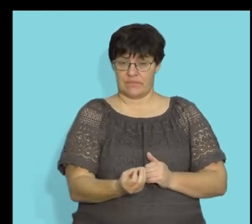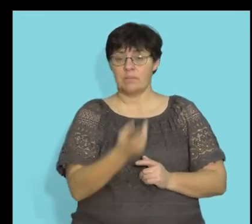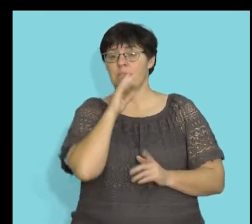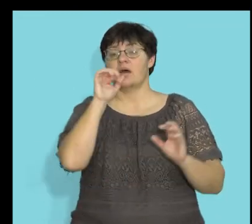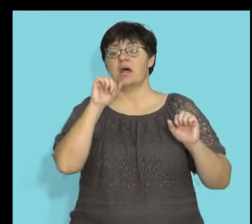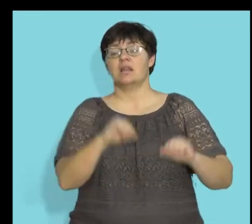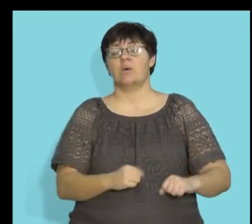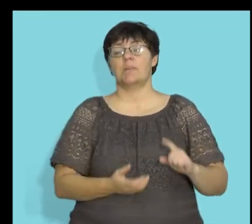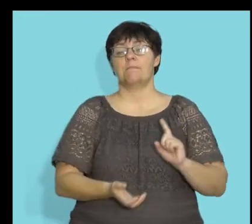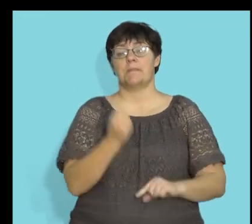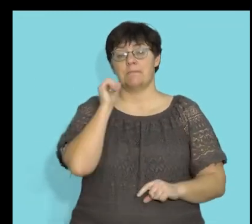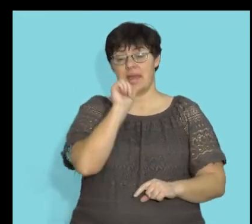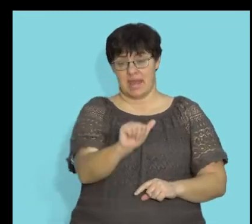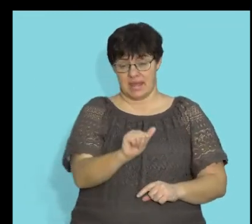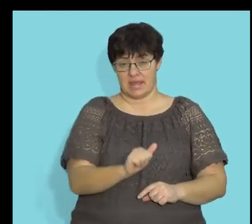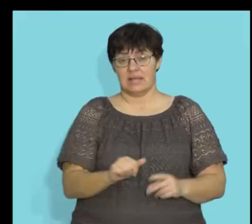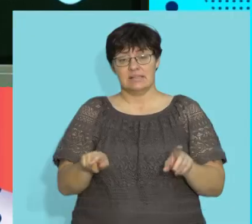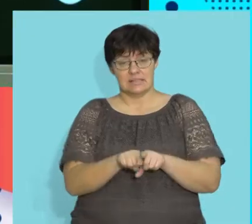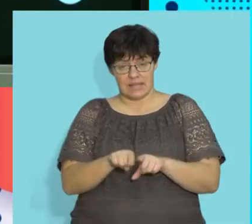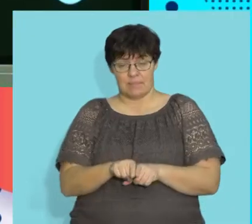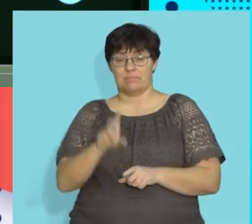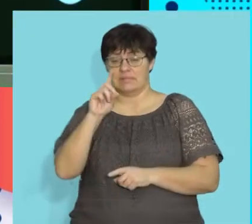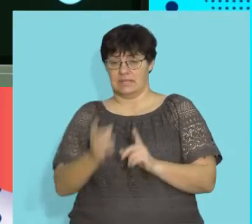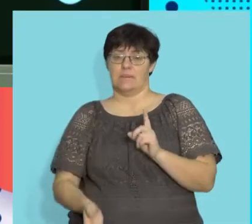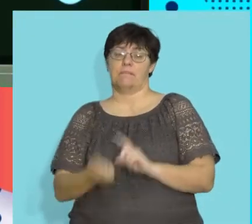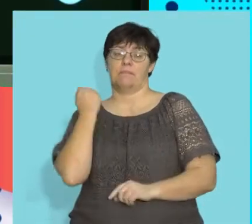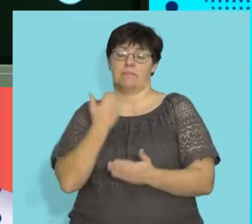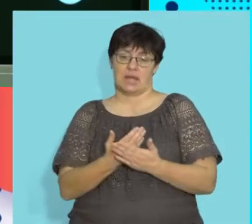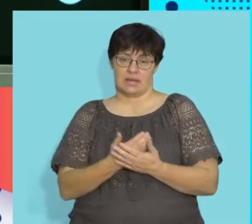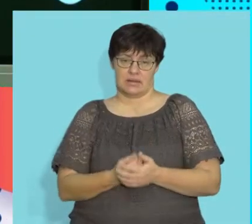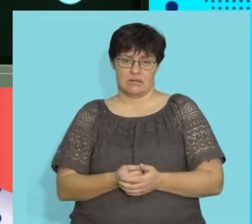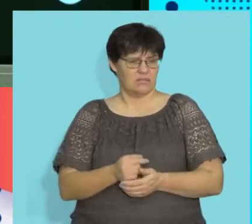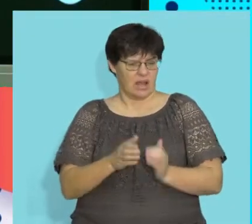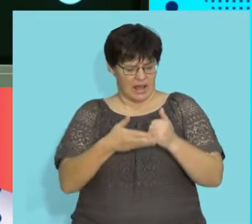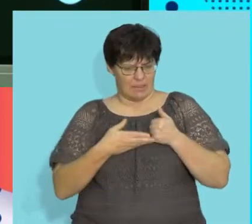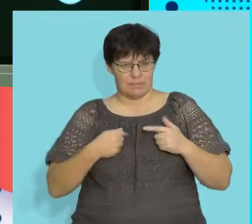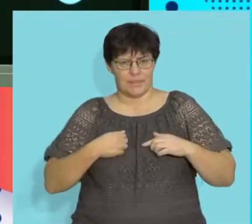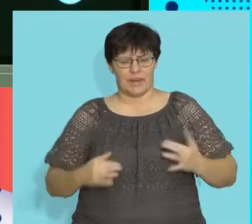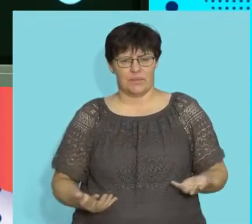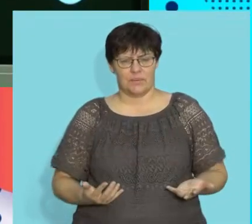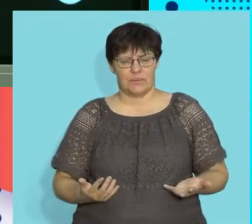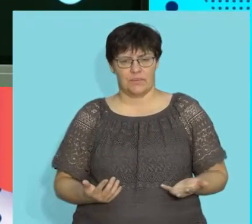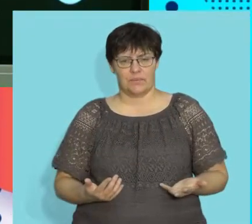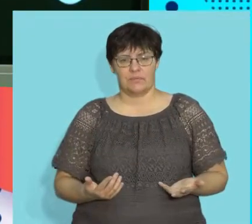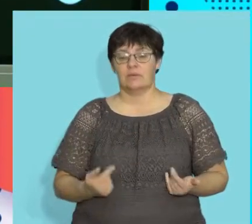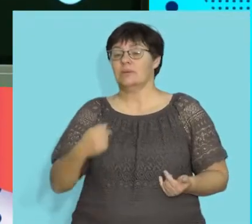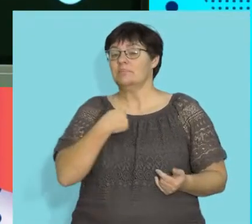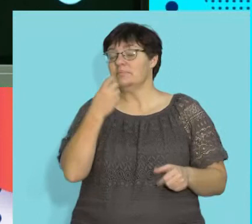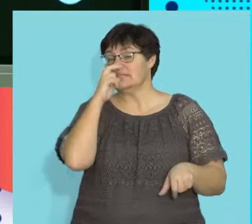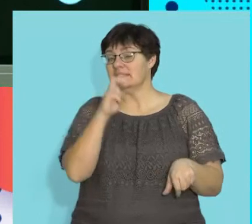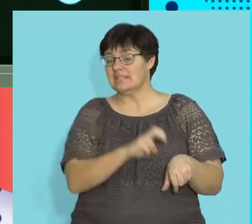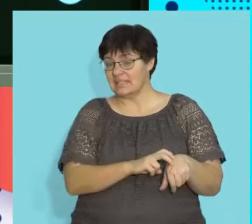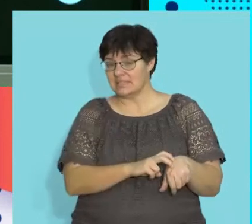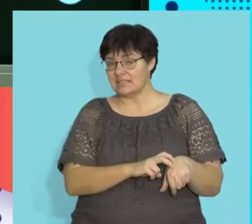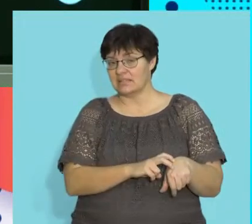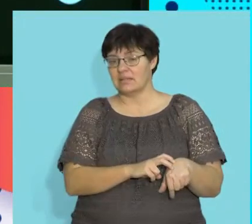terms is going to allow me to find my a and my d. Why is that going to help me? Well, I